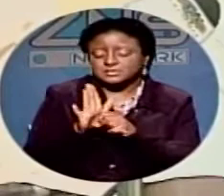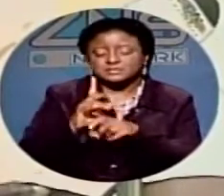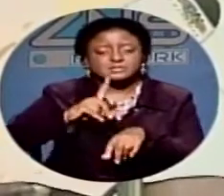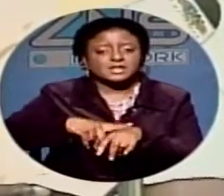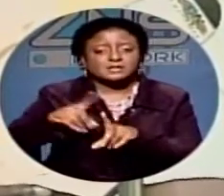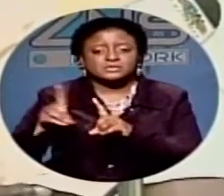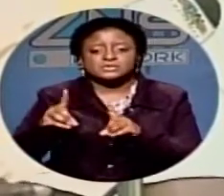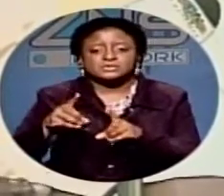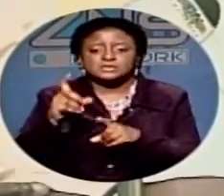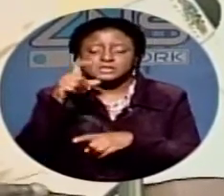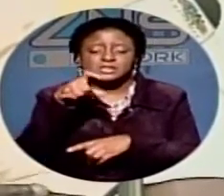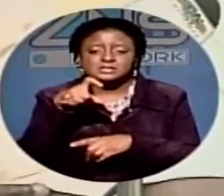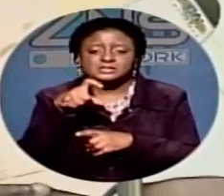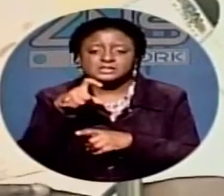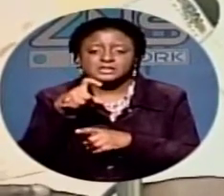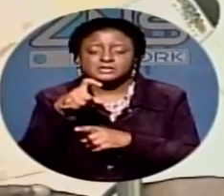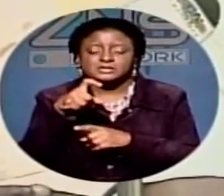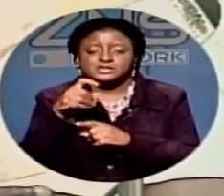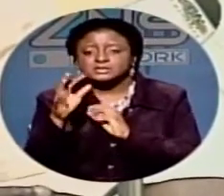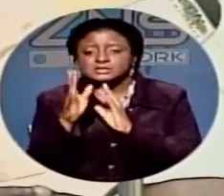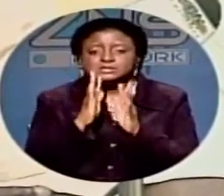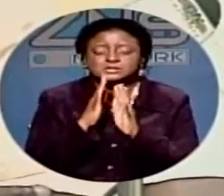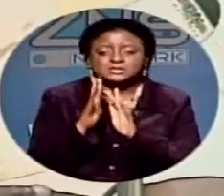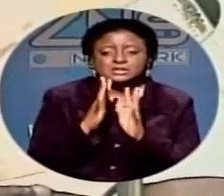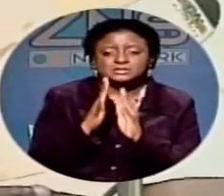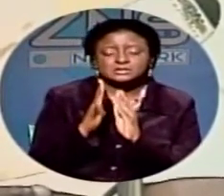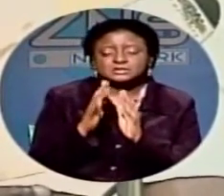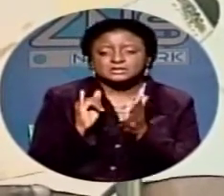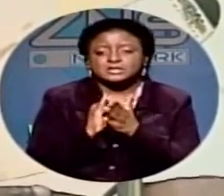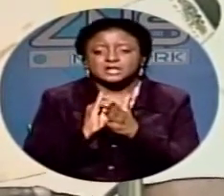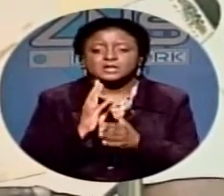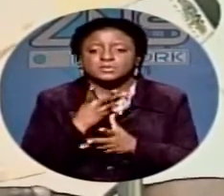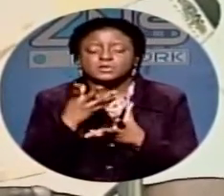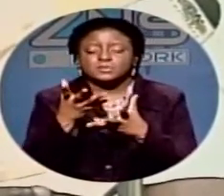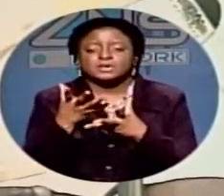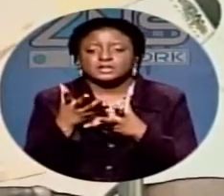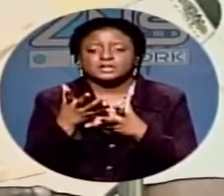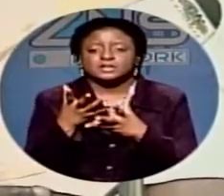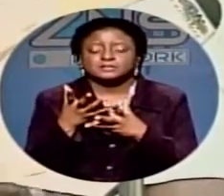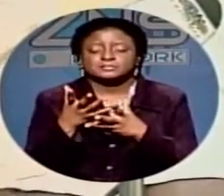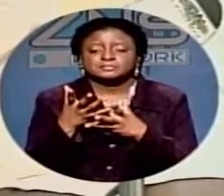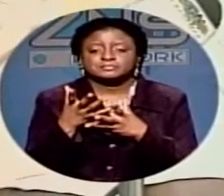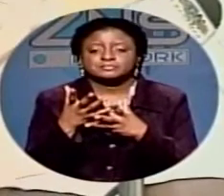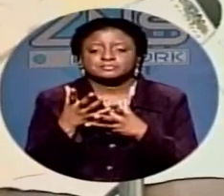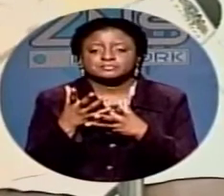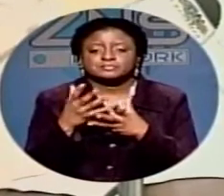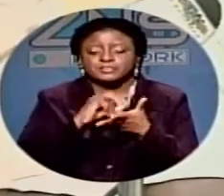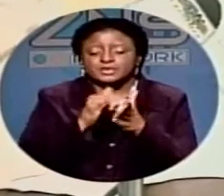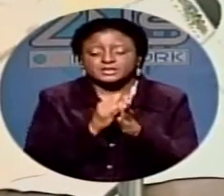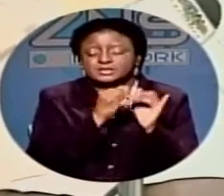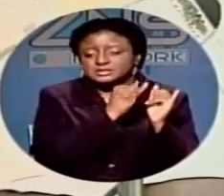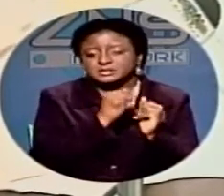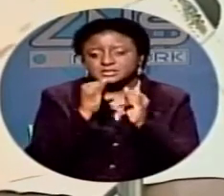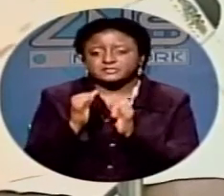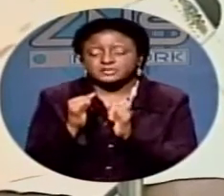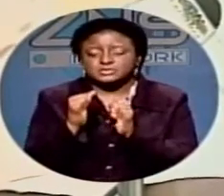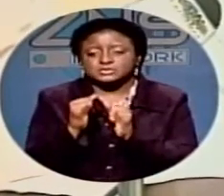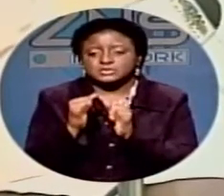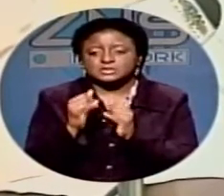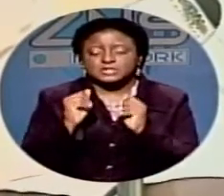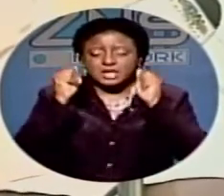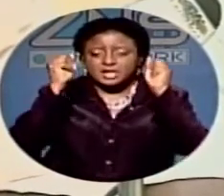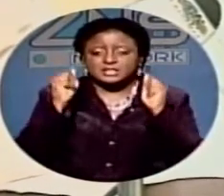necessary exchanges that we would like, barring in fact that these individual athletes, that was given